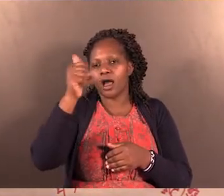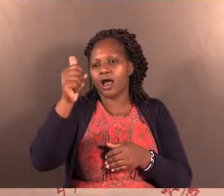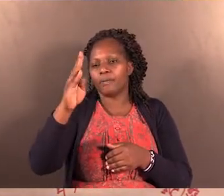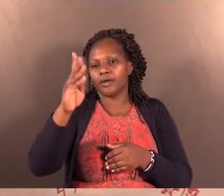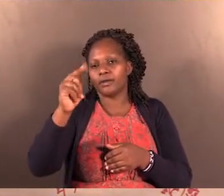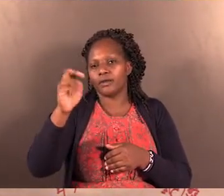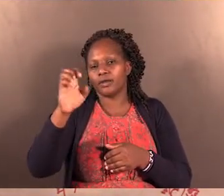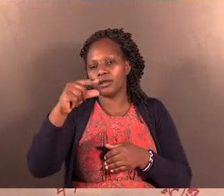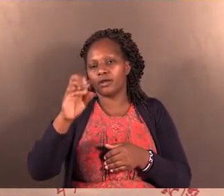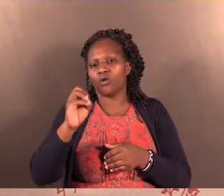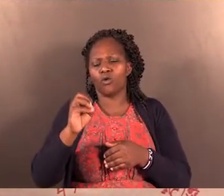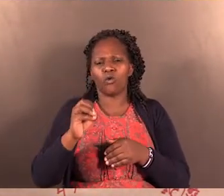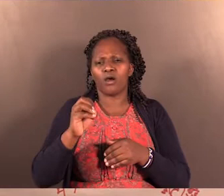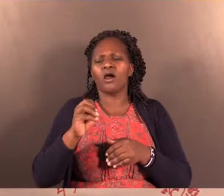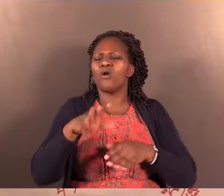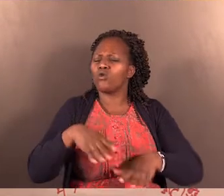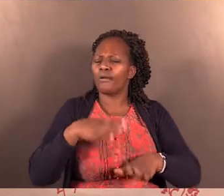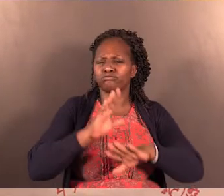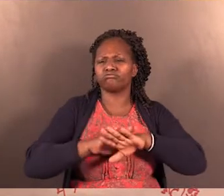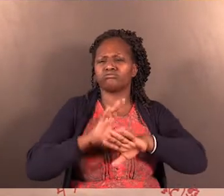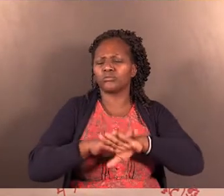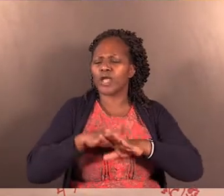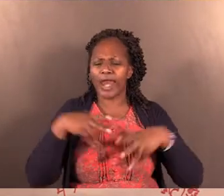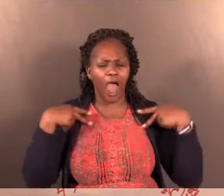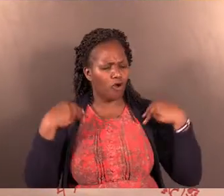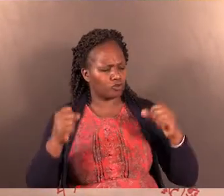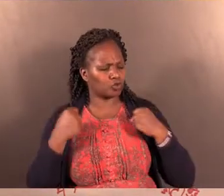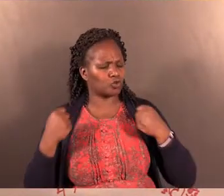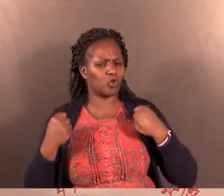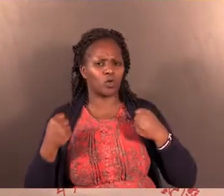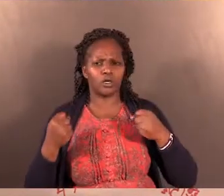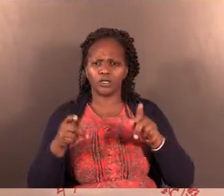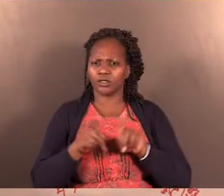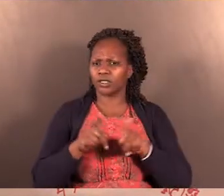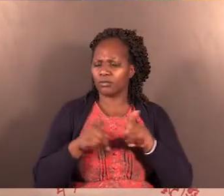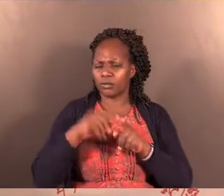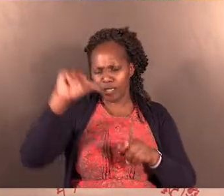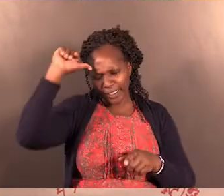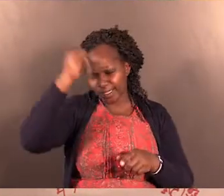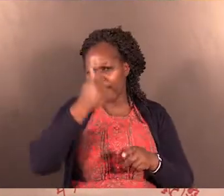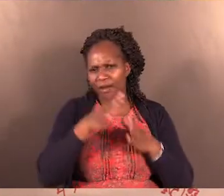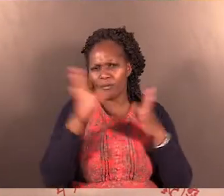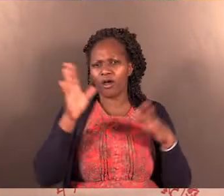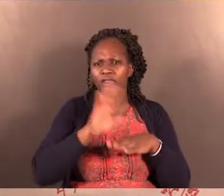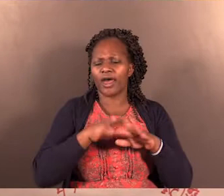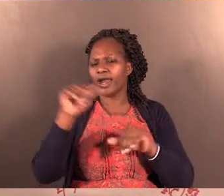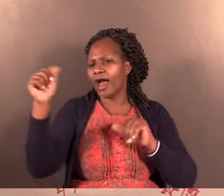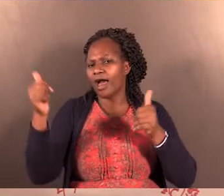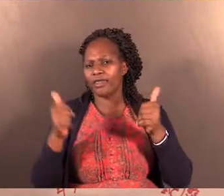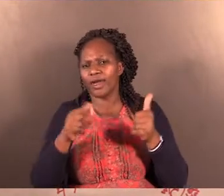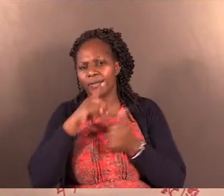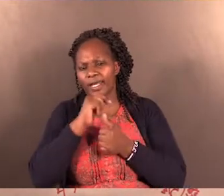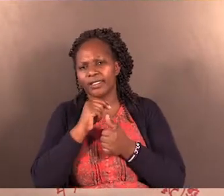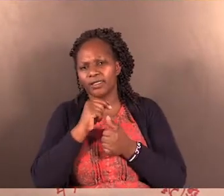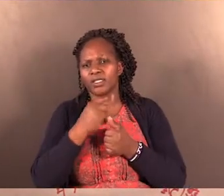were splendid. They were very nice. They were very good in health. Even their intellect was sharper than even all